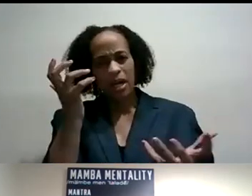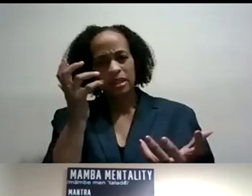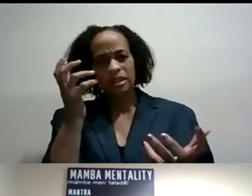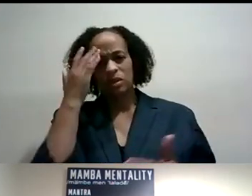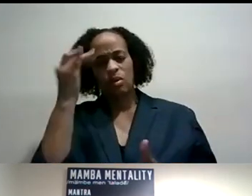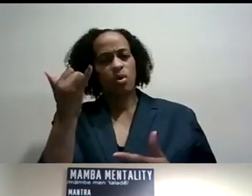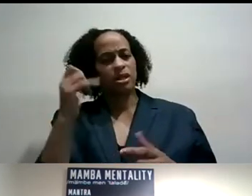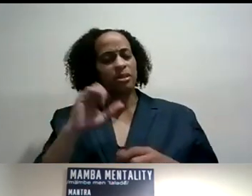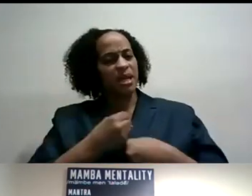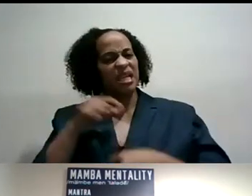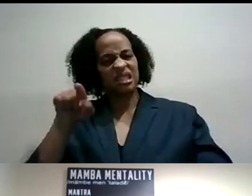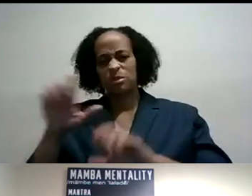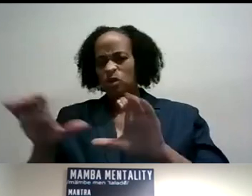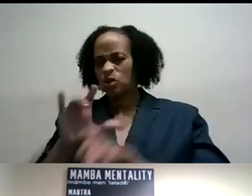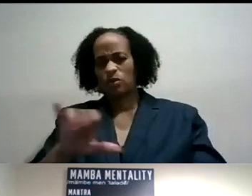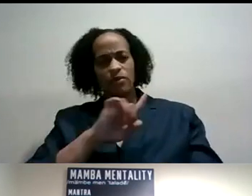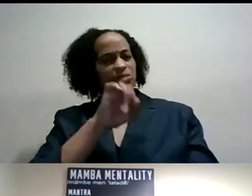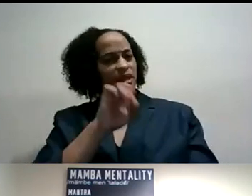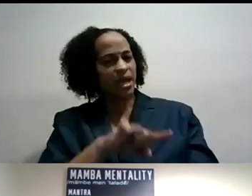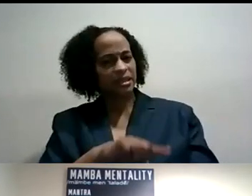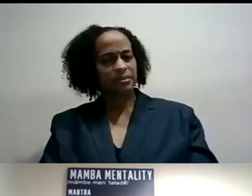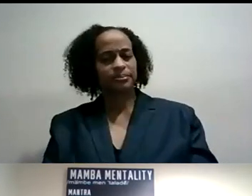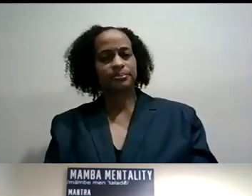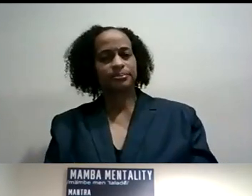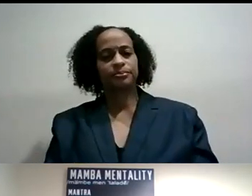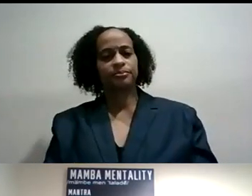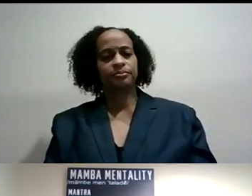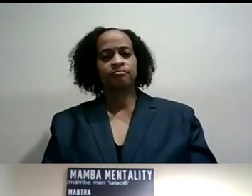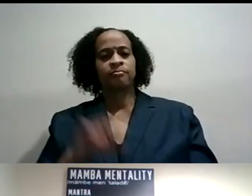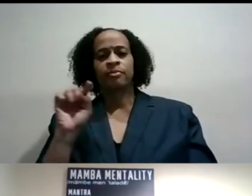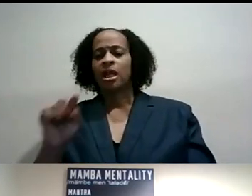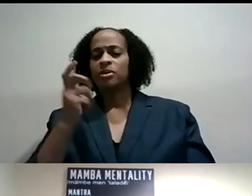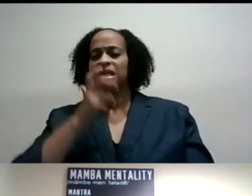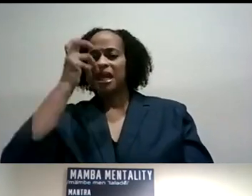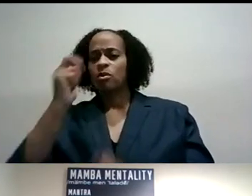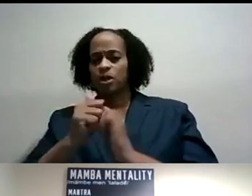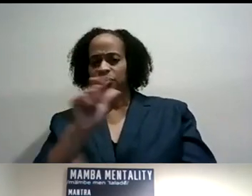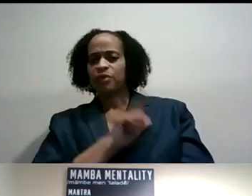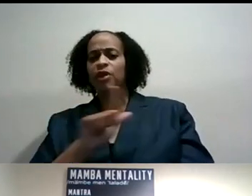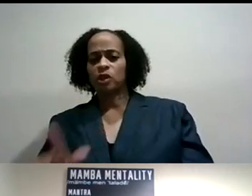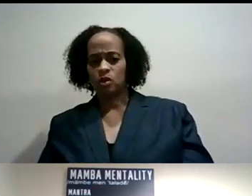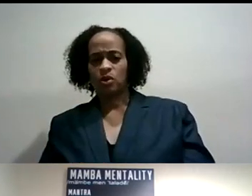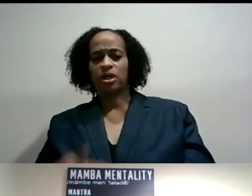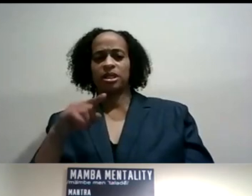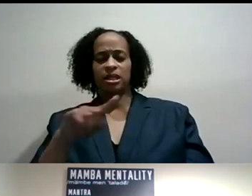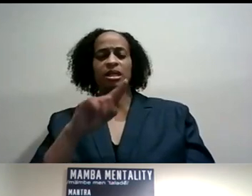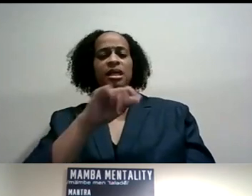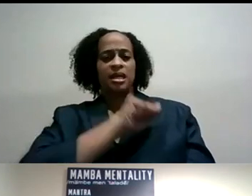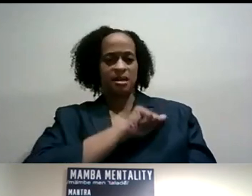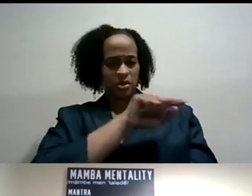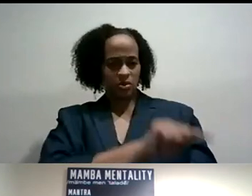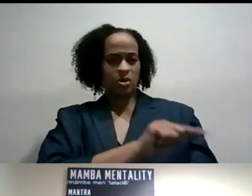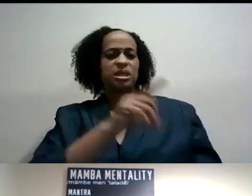Mm-hmm. What makes him do that? He was angry with the Lord, and Cain was in there. Abel was in there